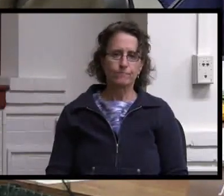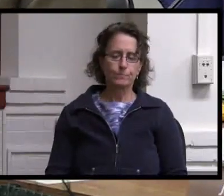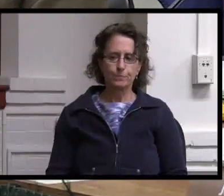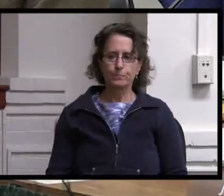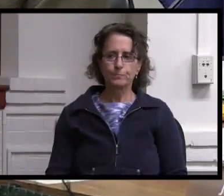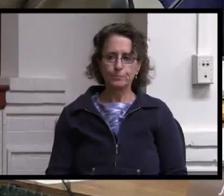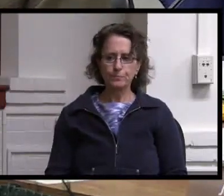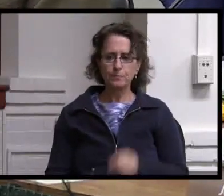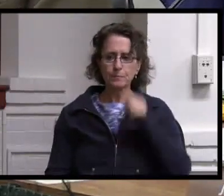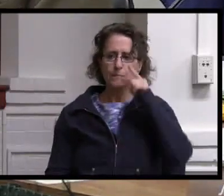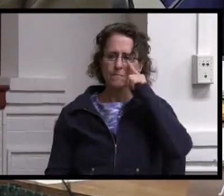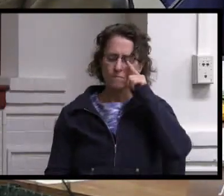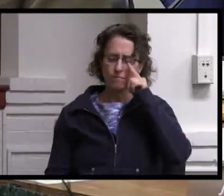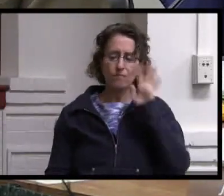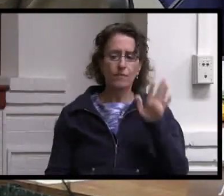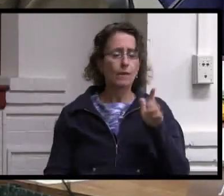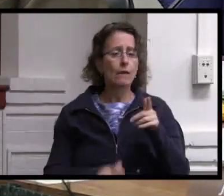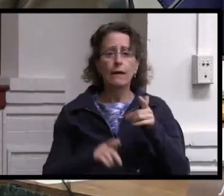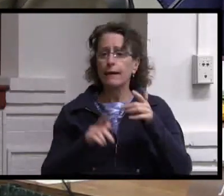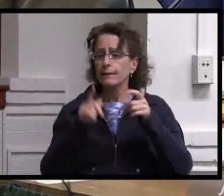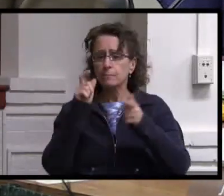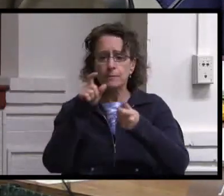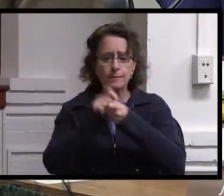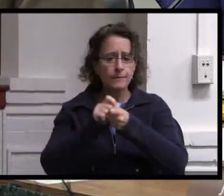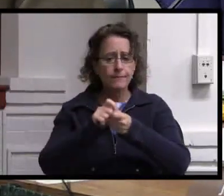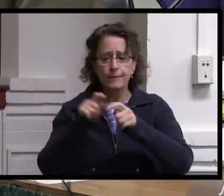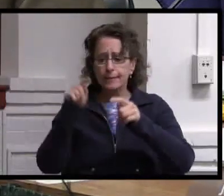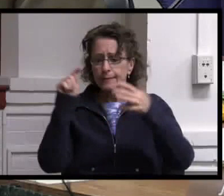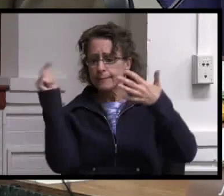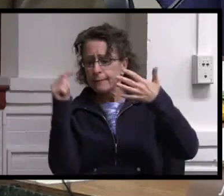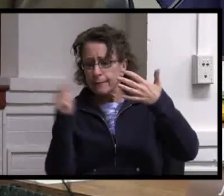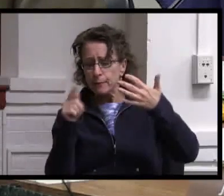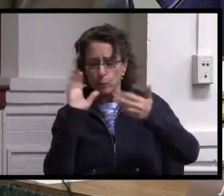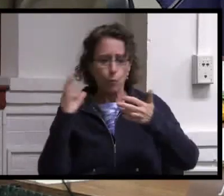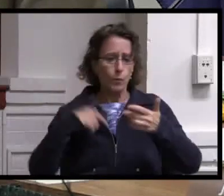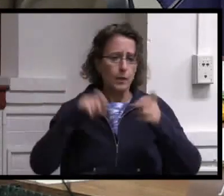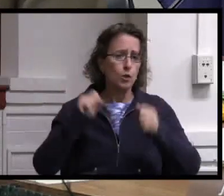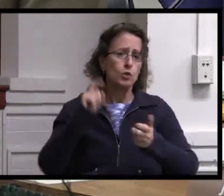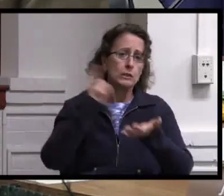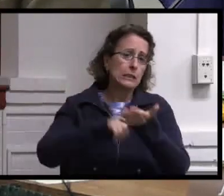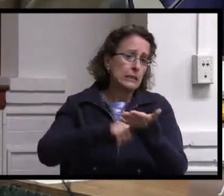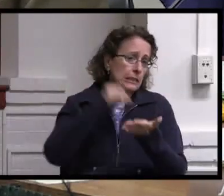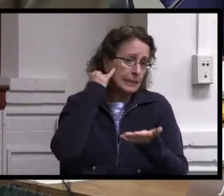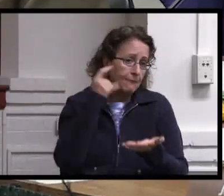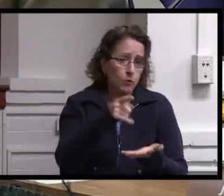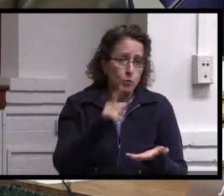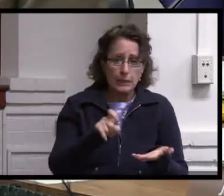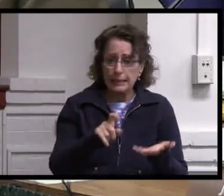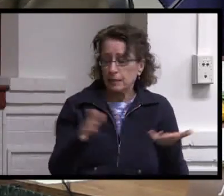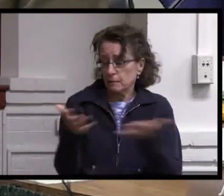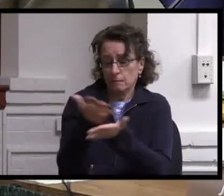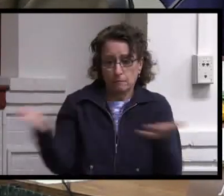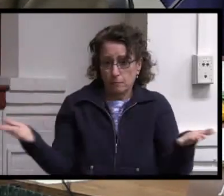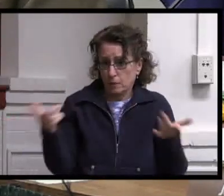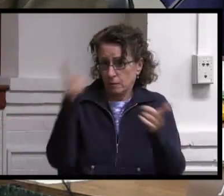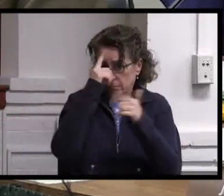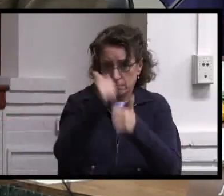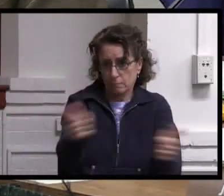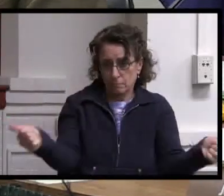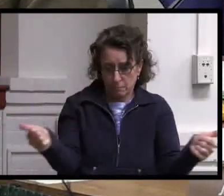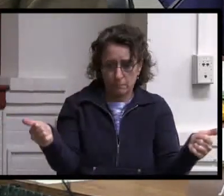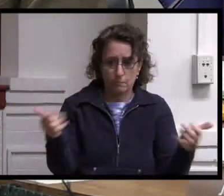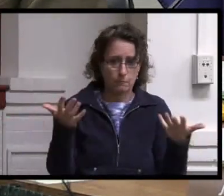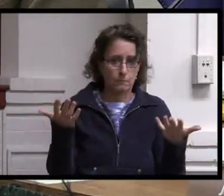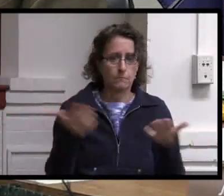You know, we can take up individual pieces of it if there's individual pieces you think need discussion. I'm happy to work with you whichever way you'd like in terms